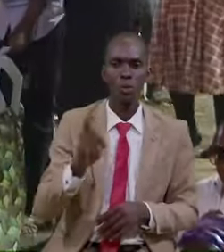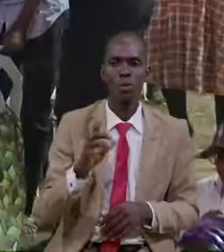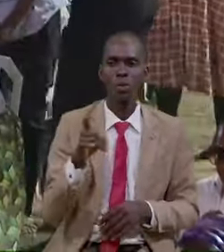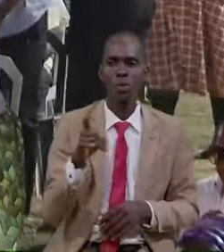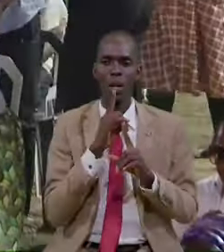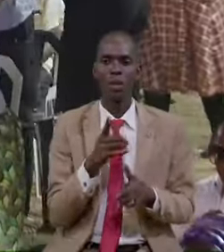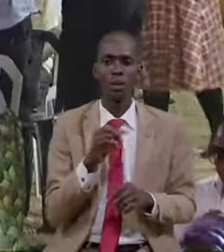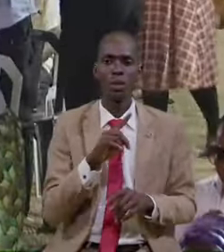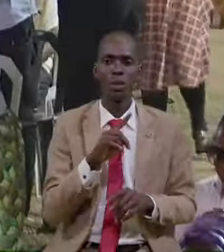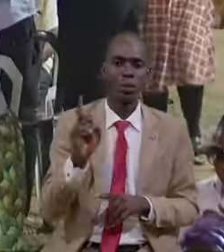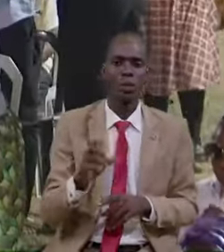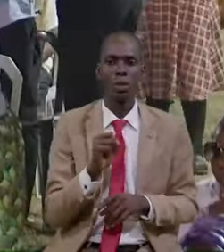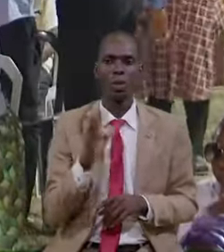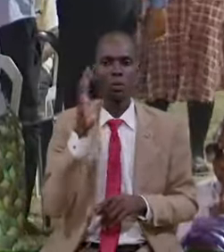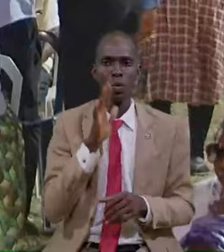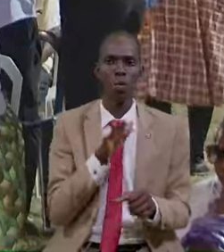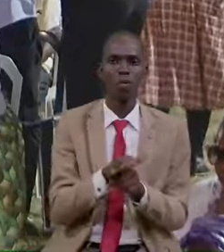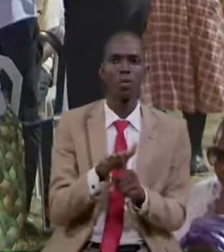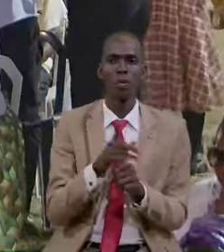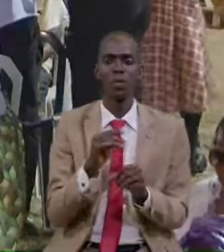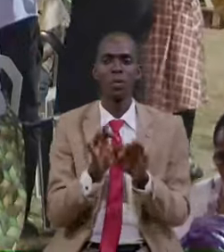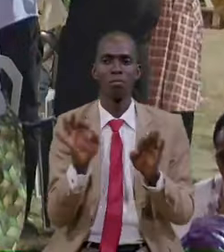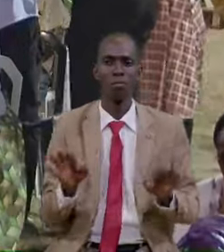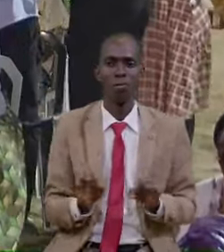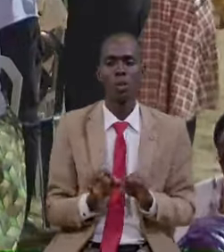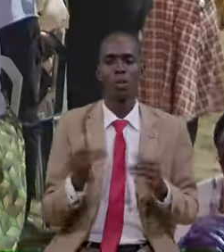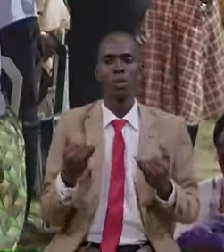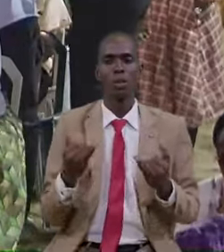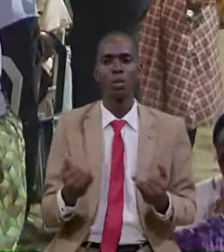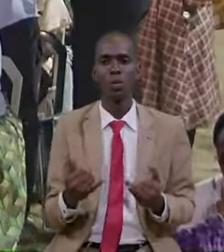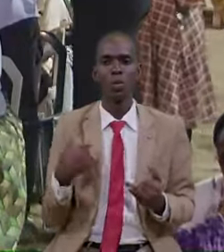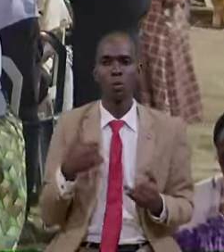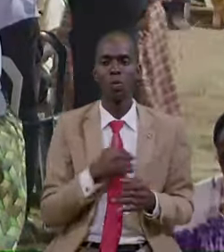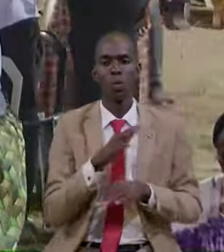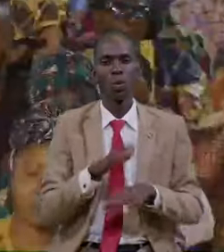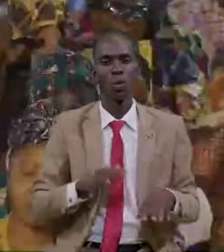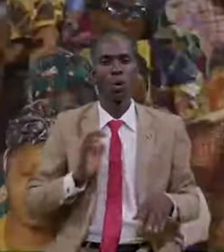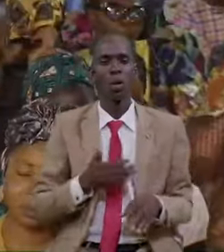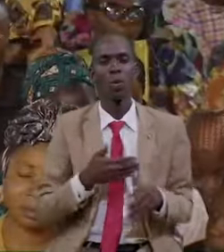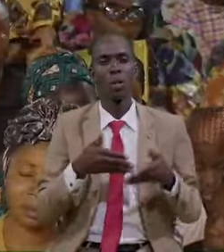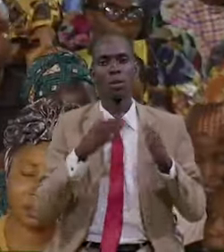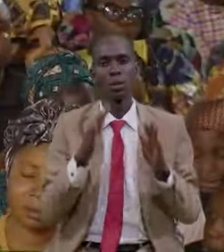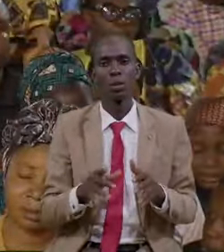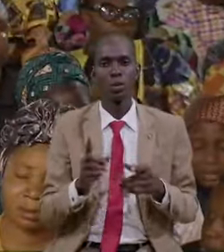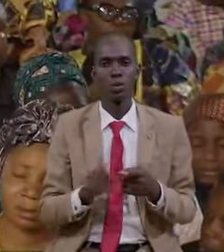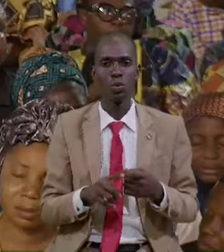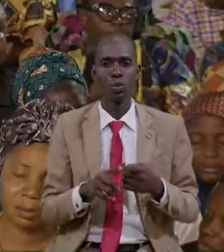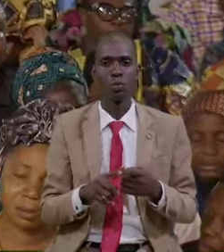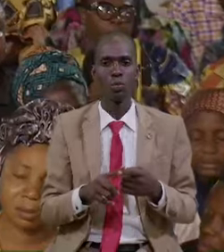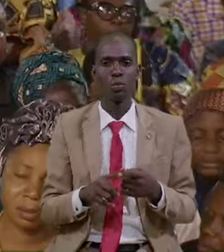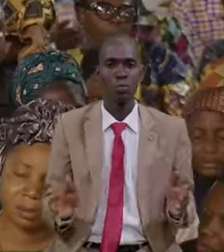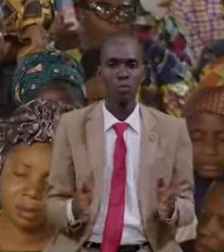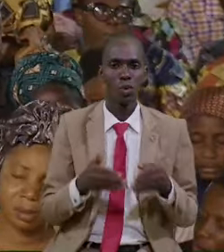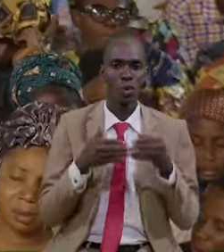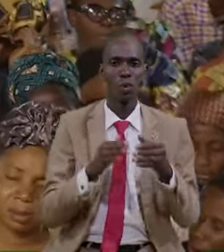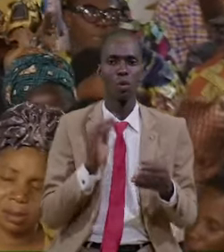fill the form. We'll call on our pastor, our moderating pastor tonight to lead us in this session. And then after he